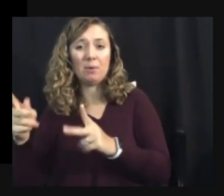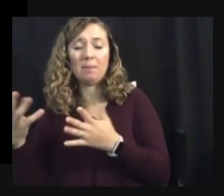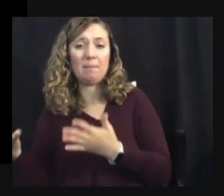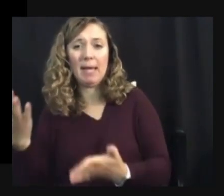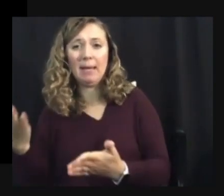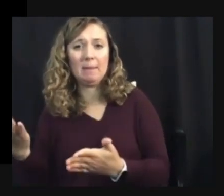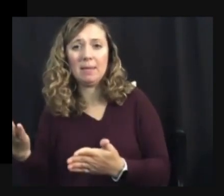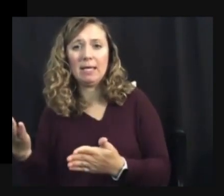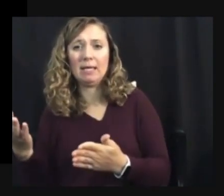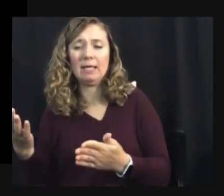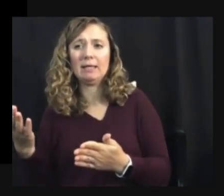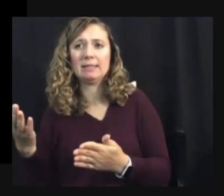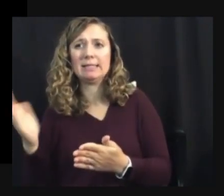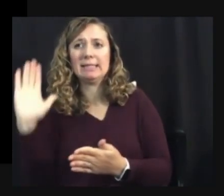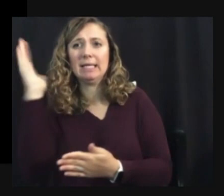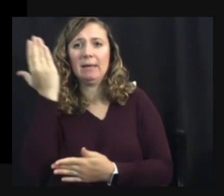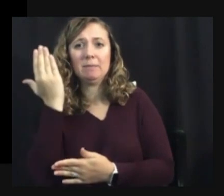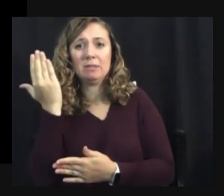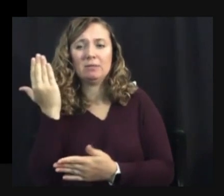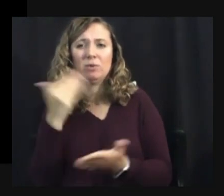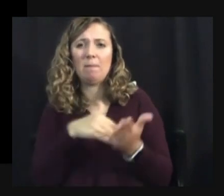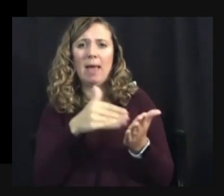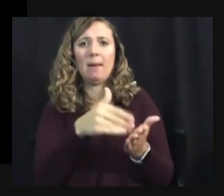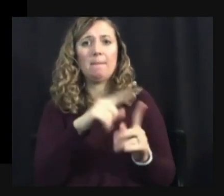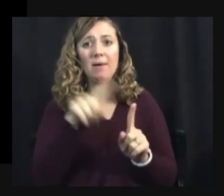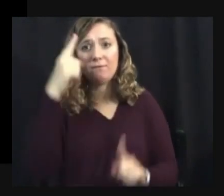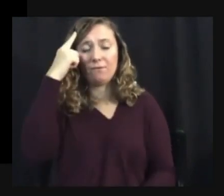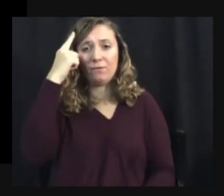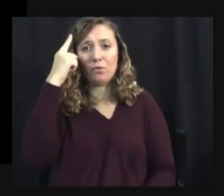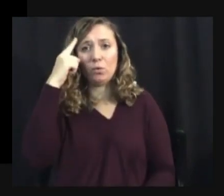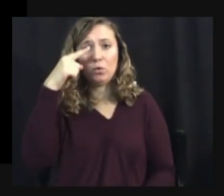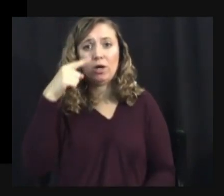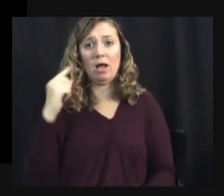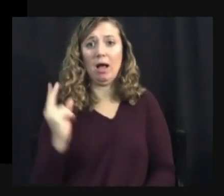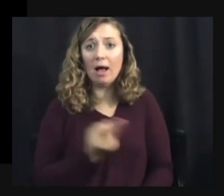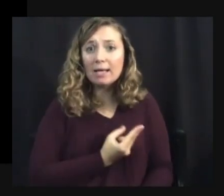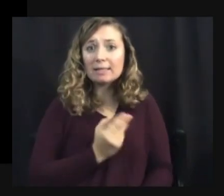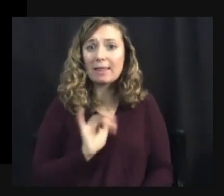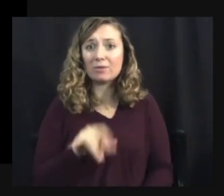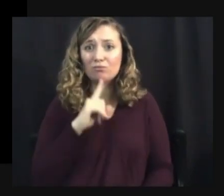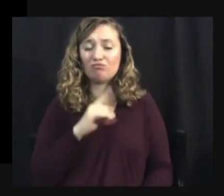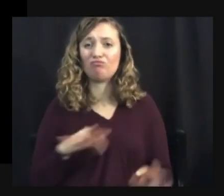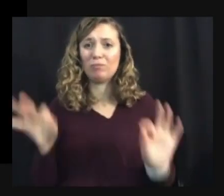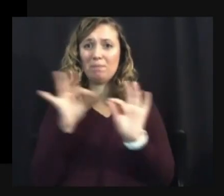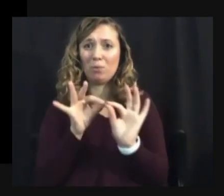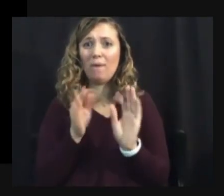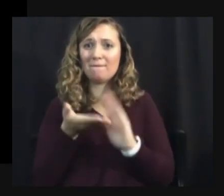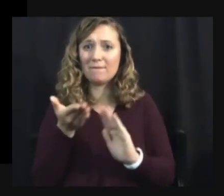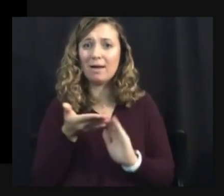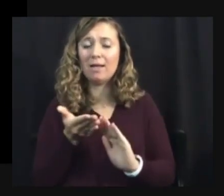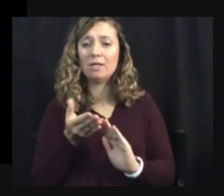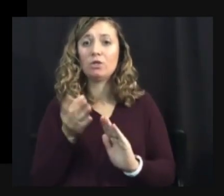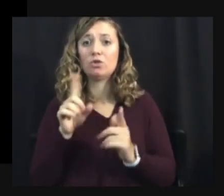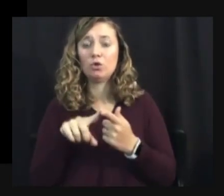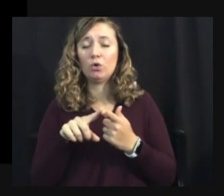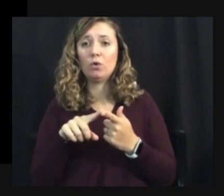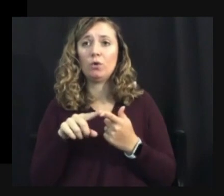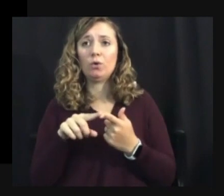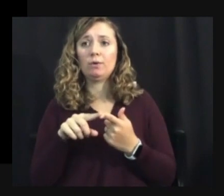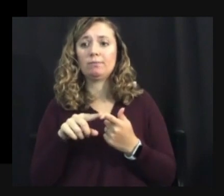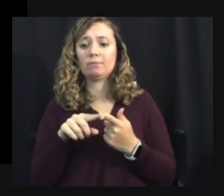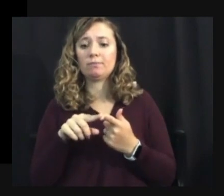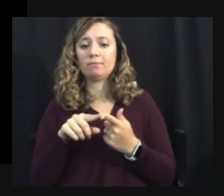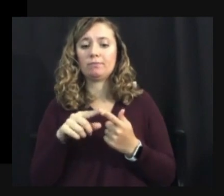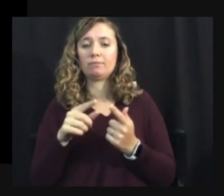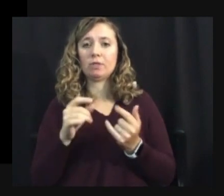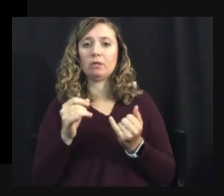to us, it serves a very, very important function to be able to talk to ourselves,